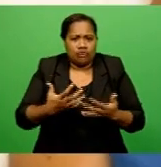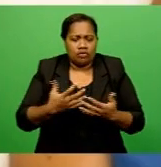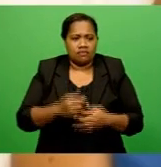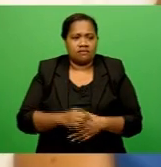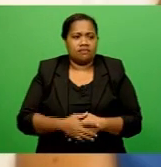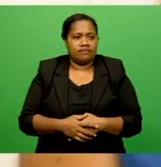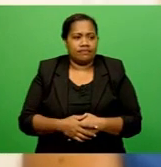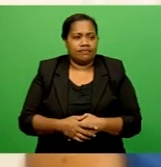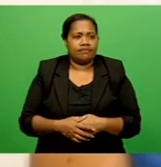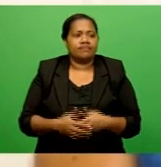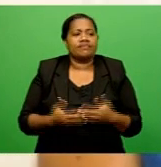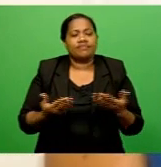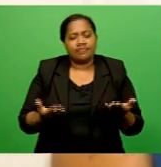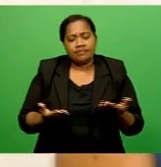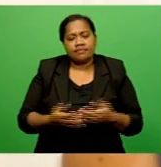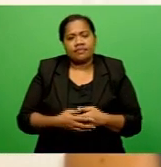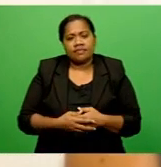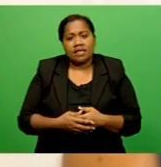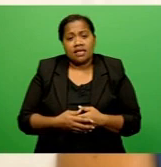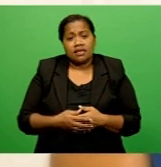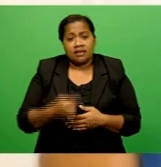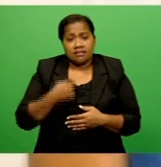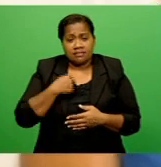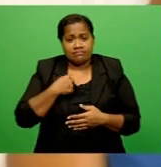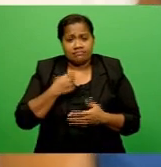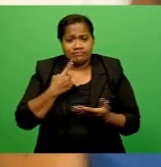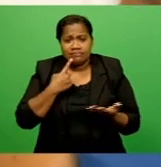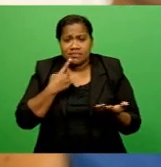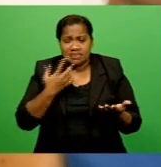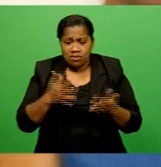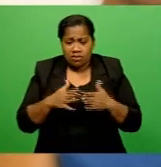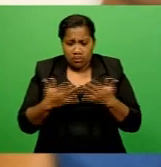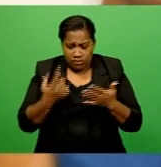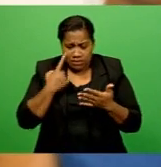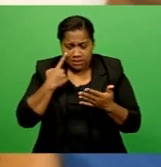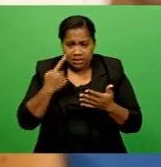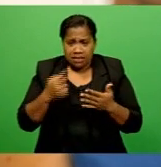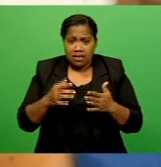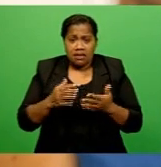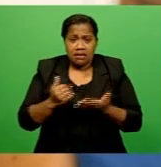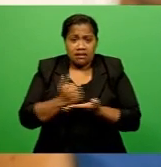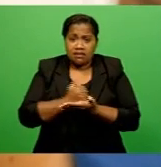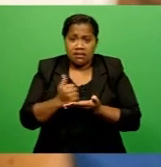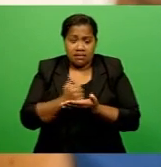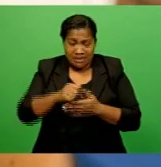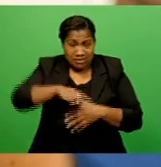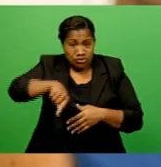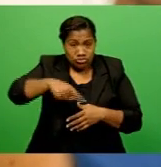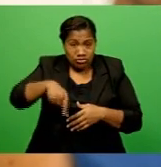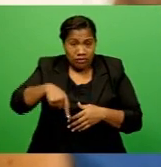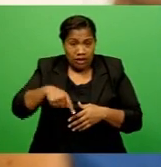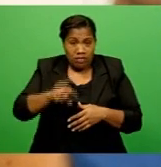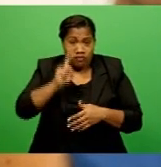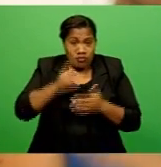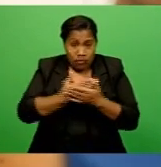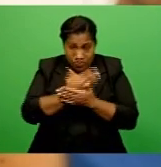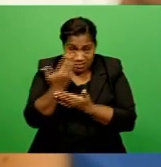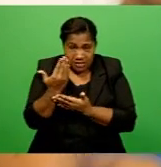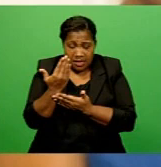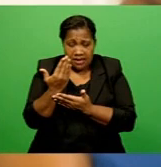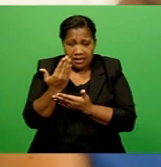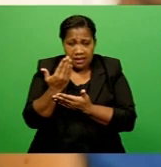It's an epidemic, if I may say. The numbers are quite staggering. Suva alone on one